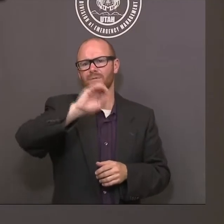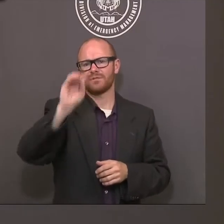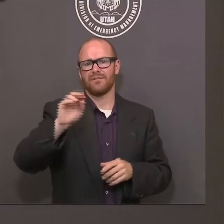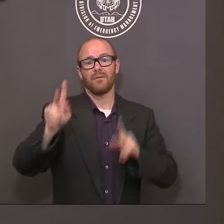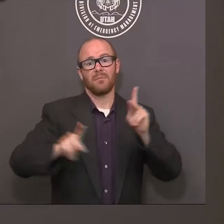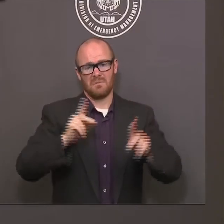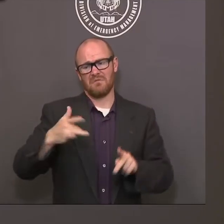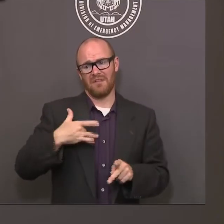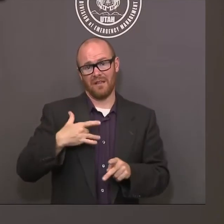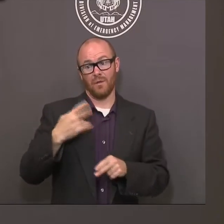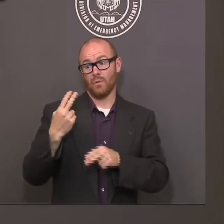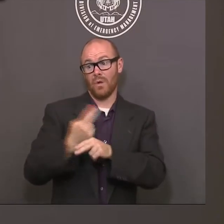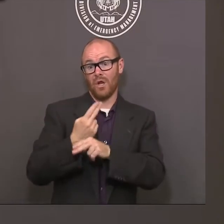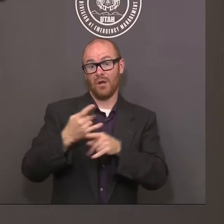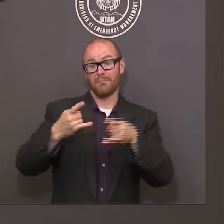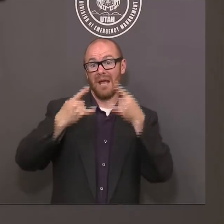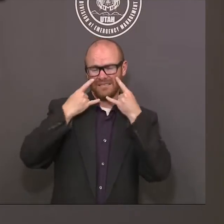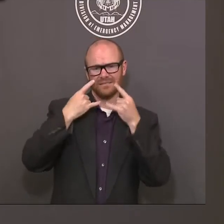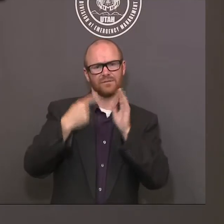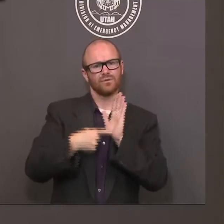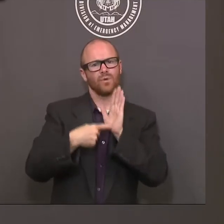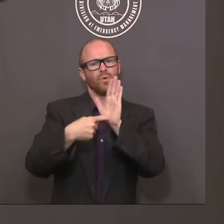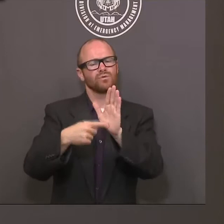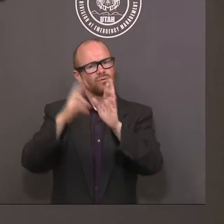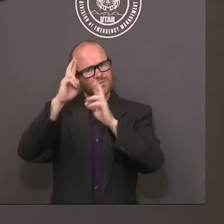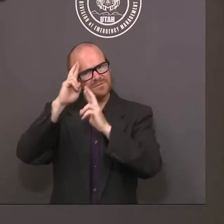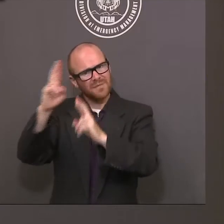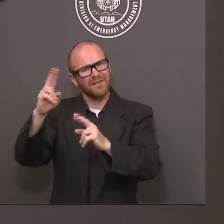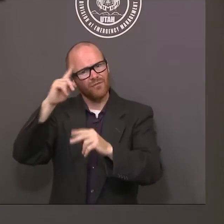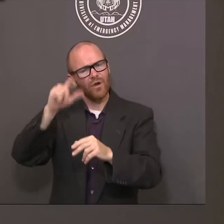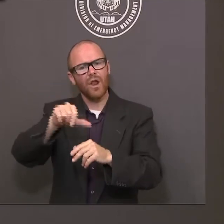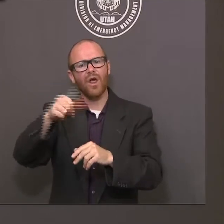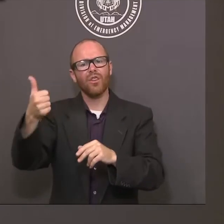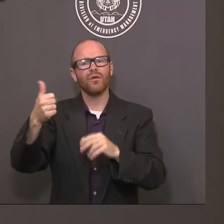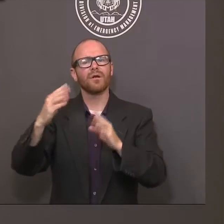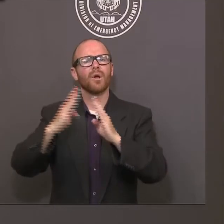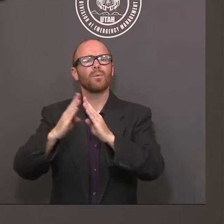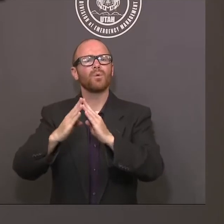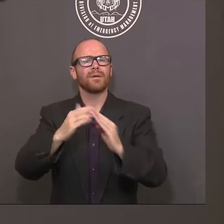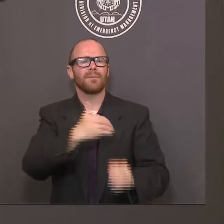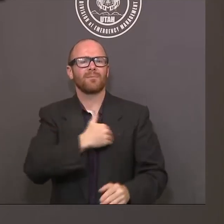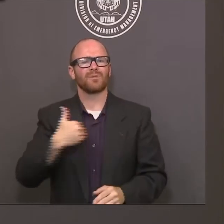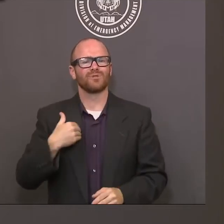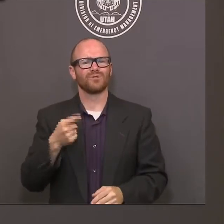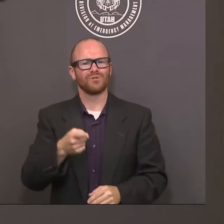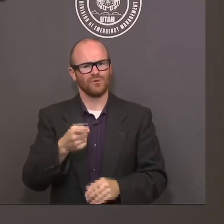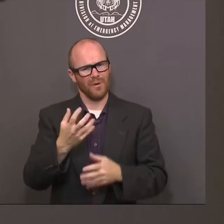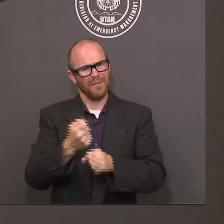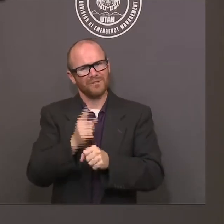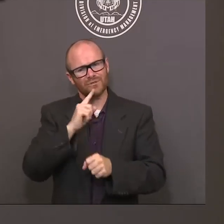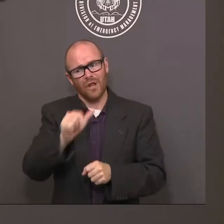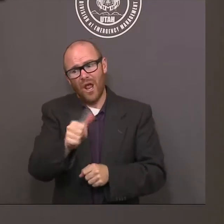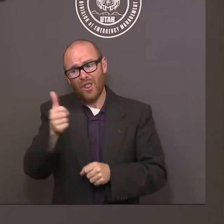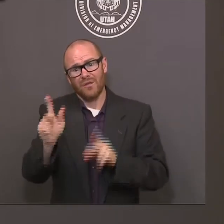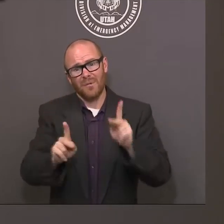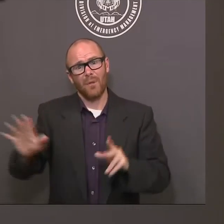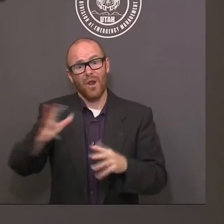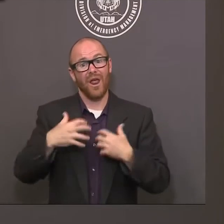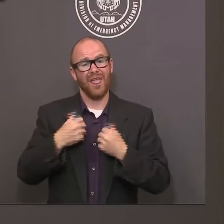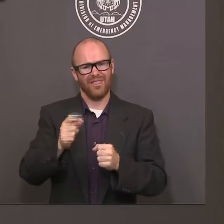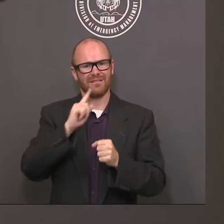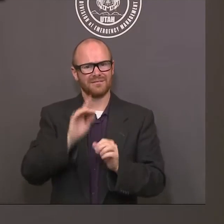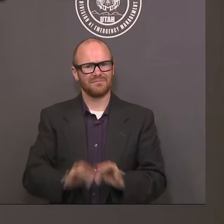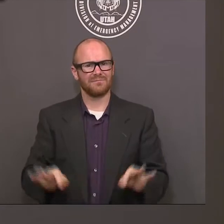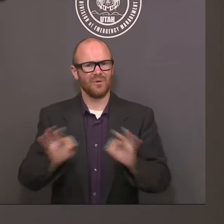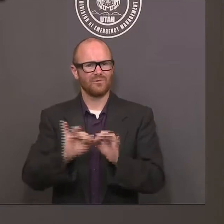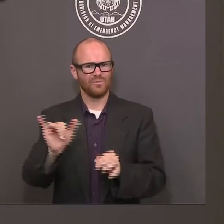believe if you wear a mask, it shows respect for your fellow man, a respect that you want to make sure that their health is taken care of. So